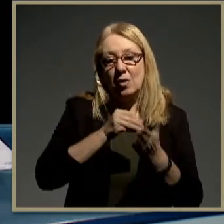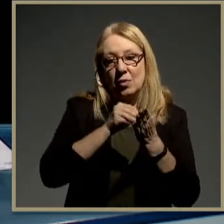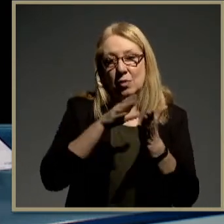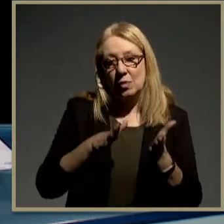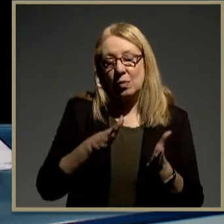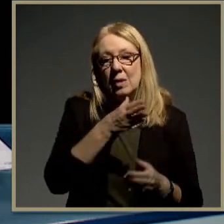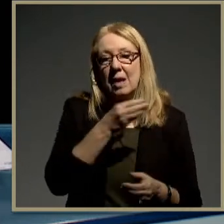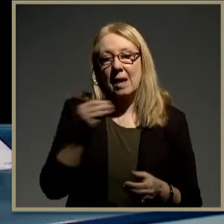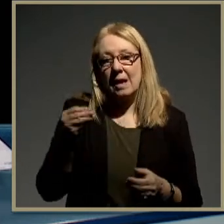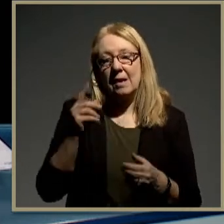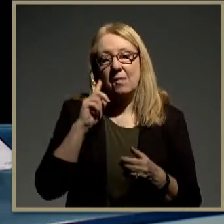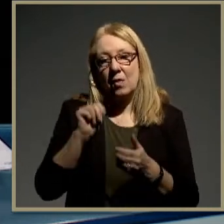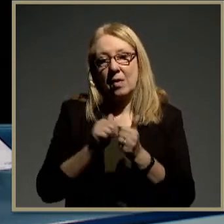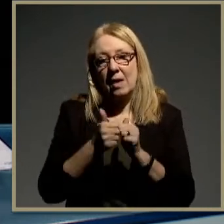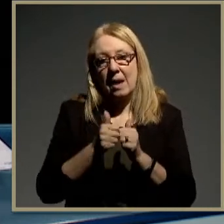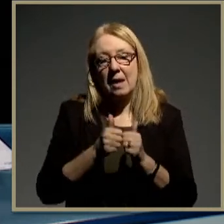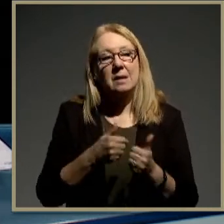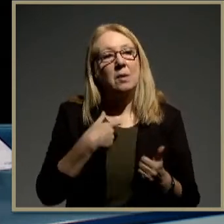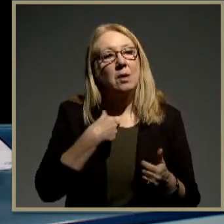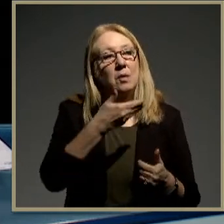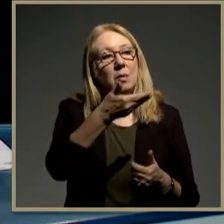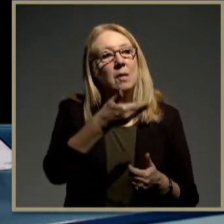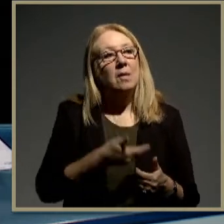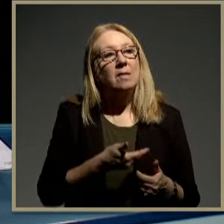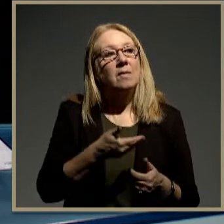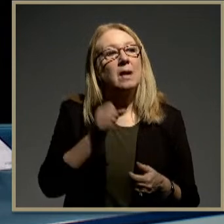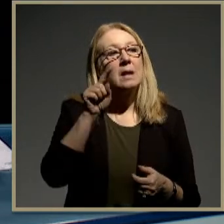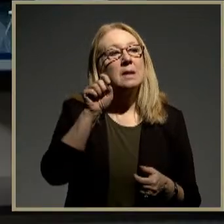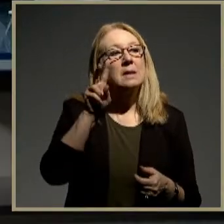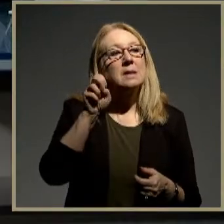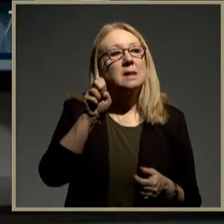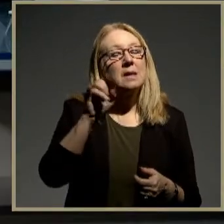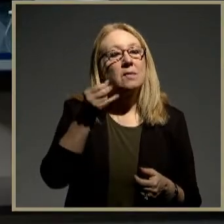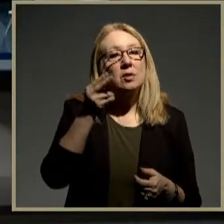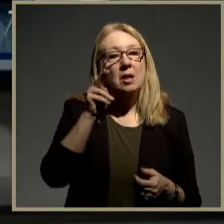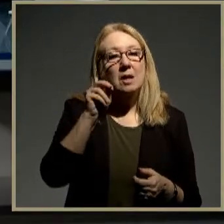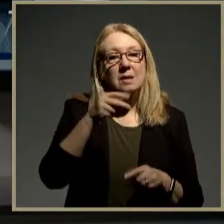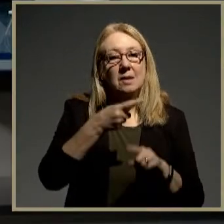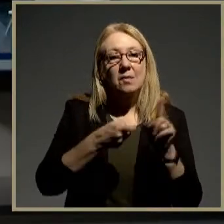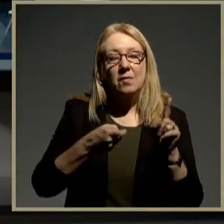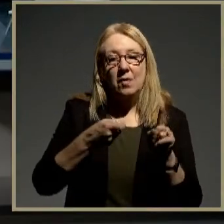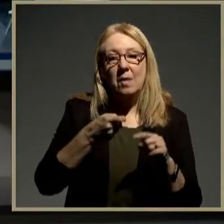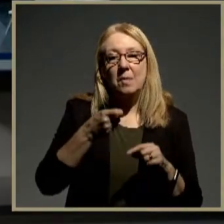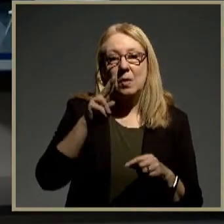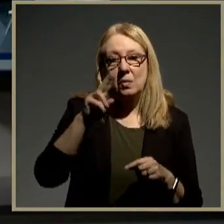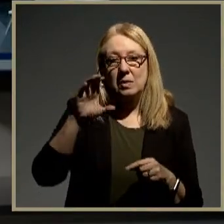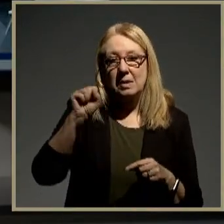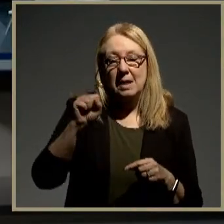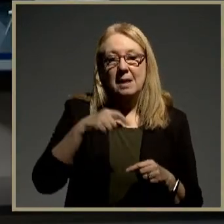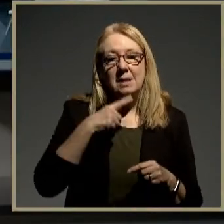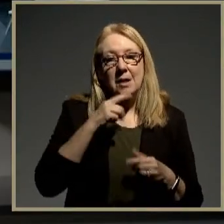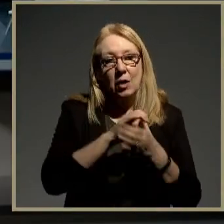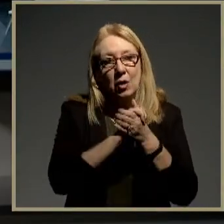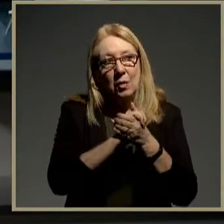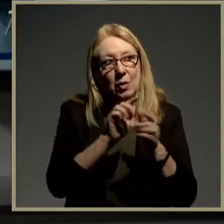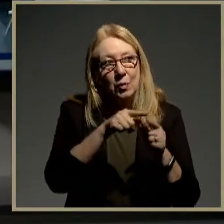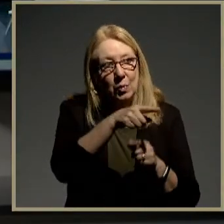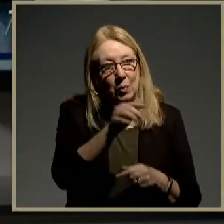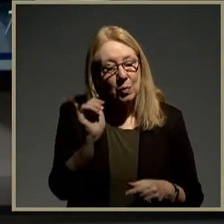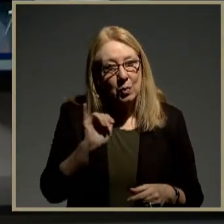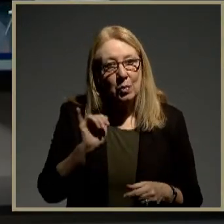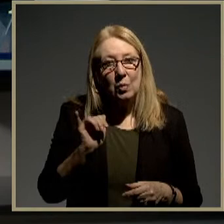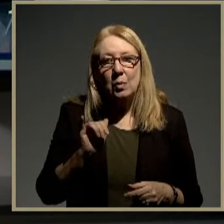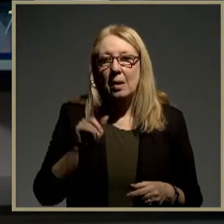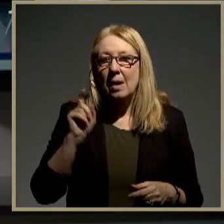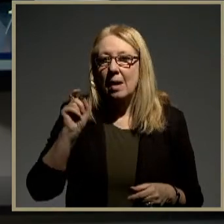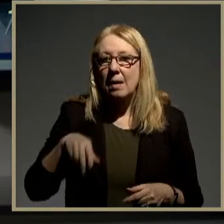from UCCS, take a few more questions to talk about that. Again, congratulations to you as well. It's got to